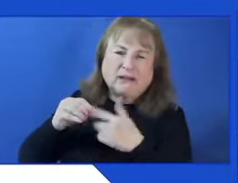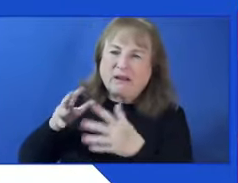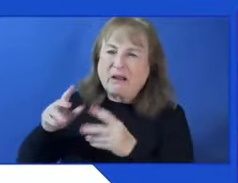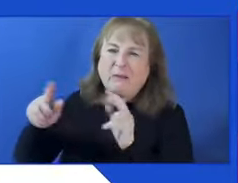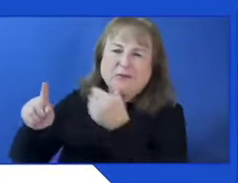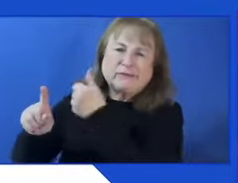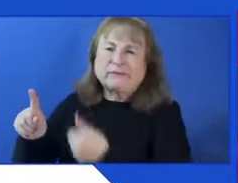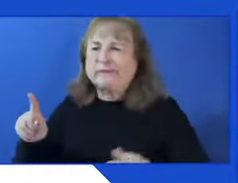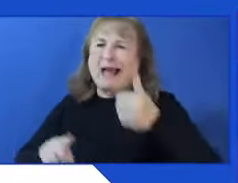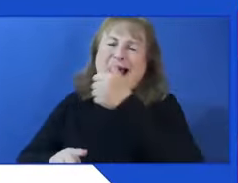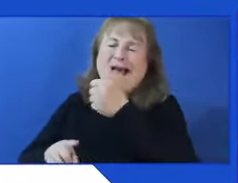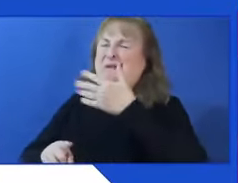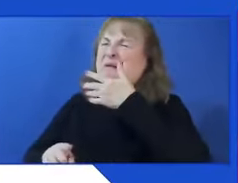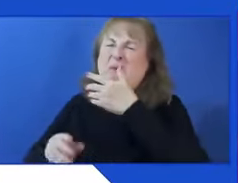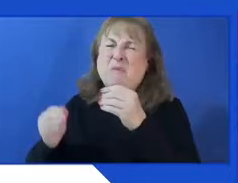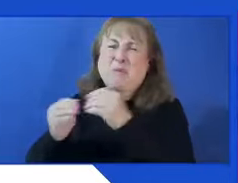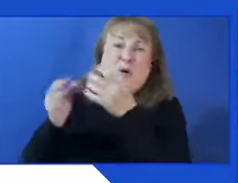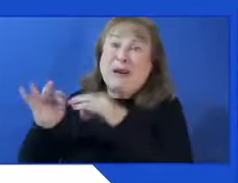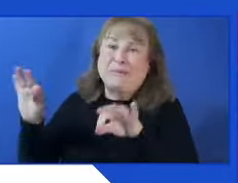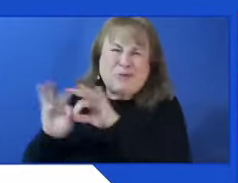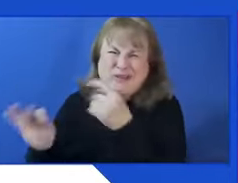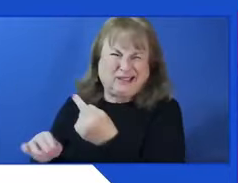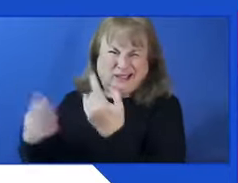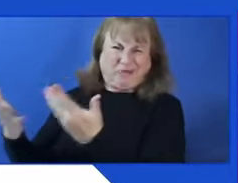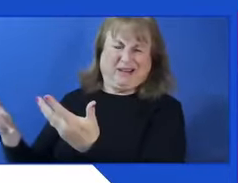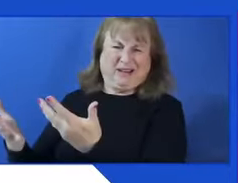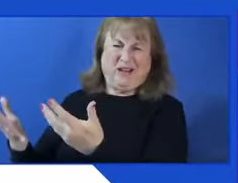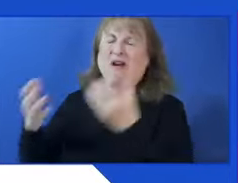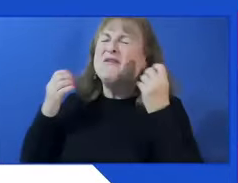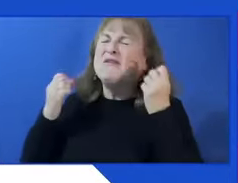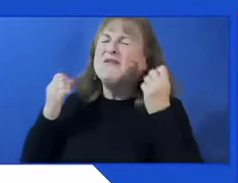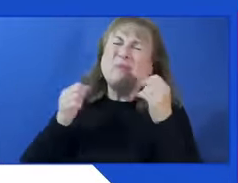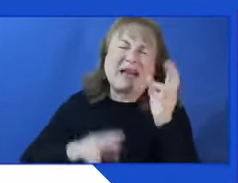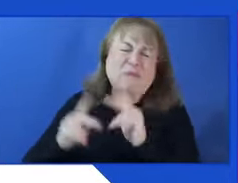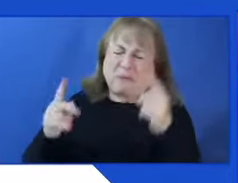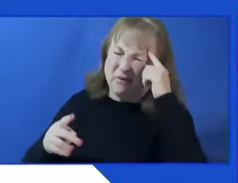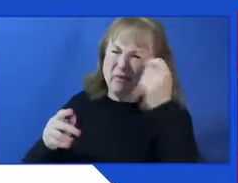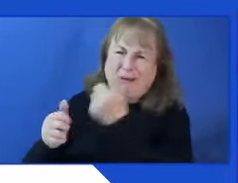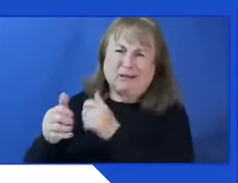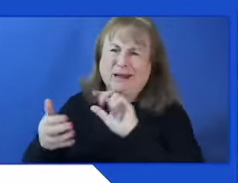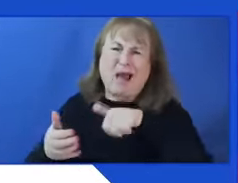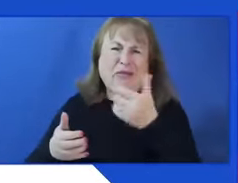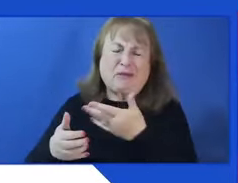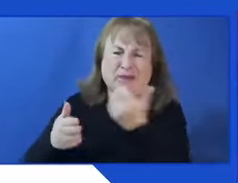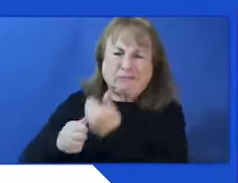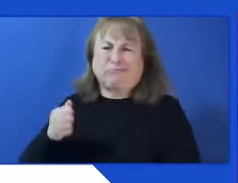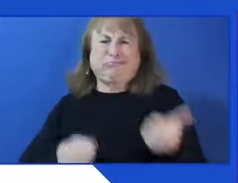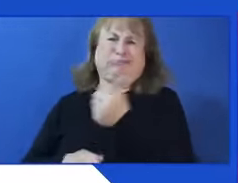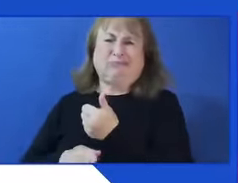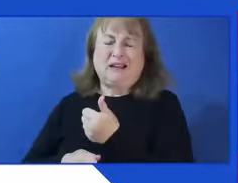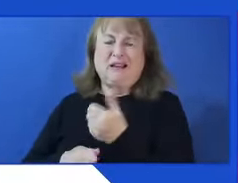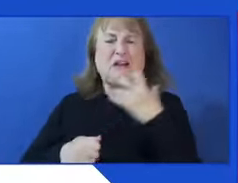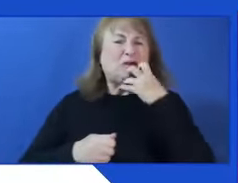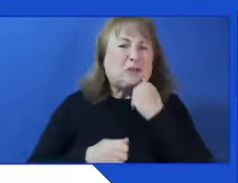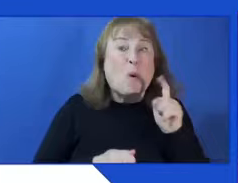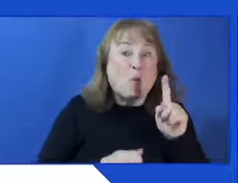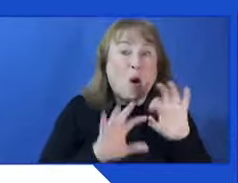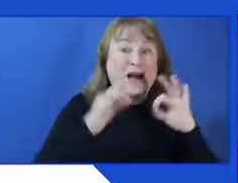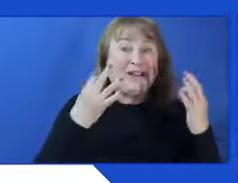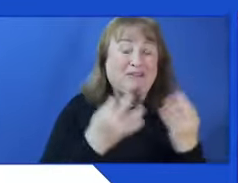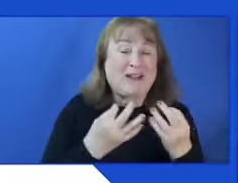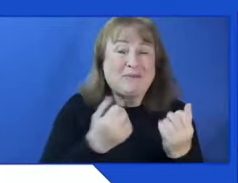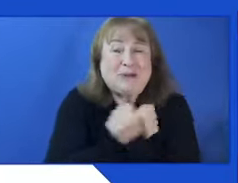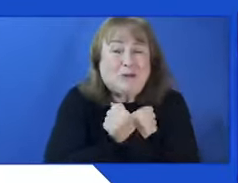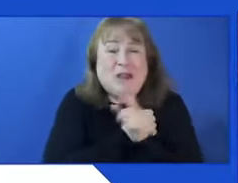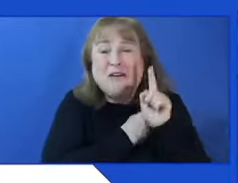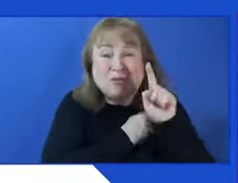higher universal truth. For too many, it feels like to care about one family, to love one